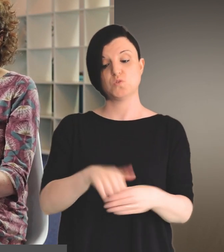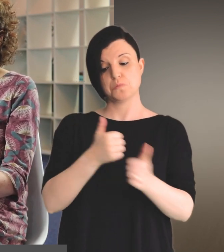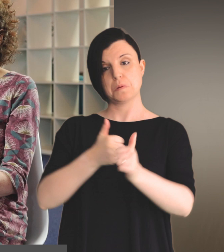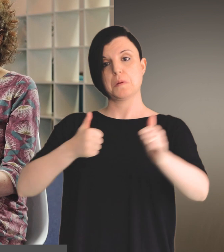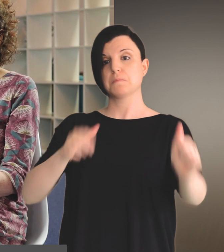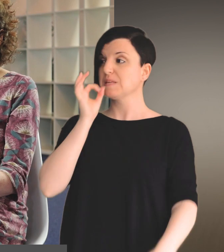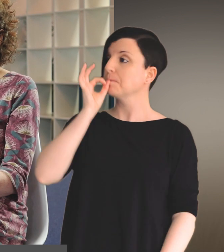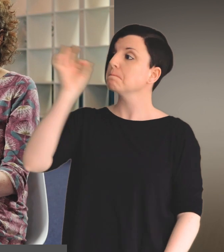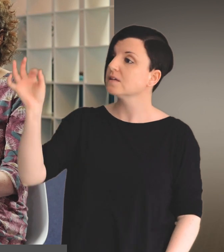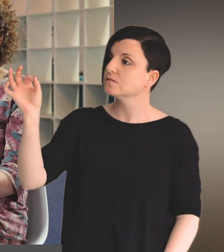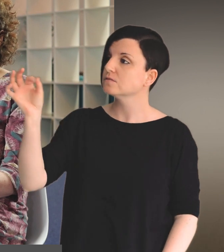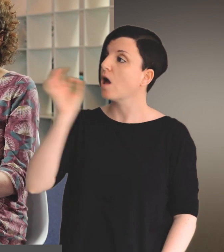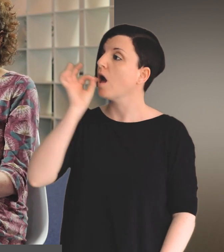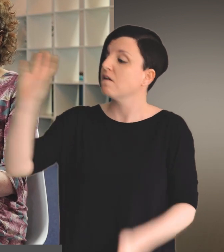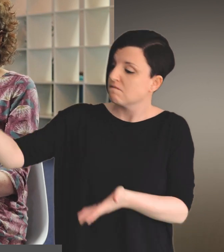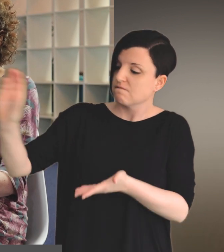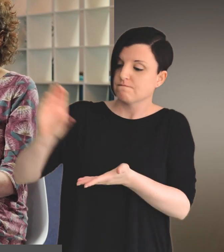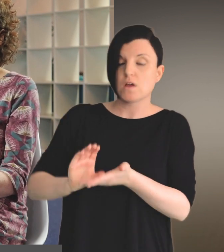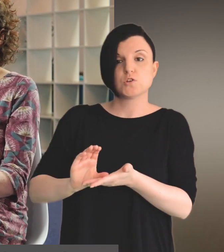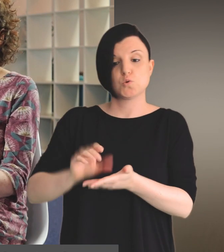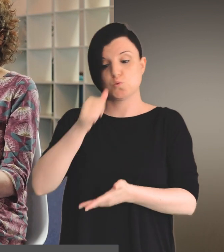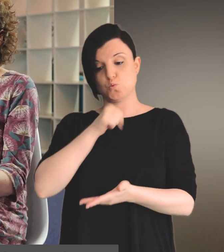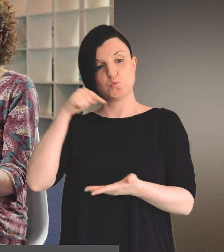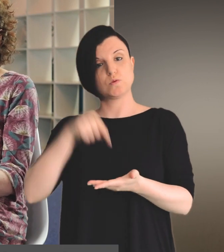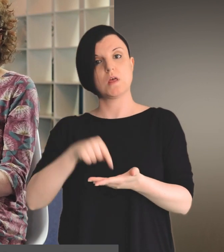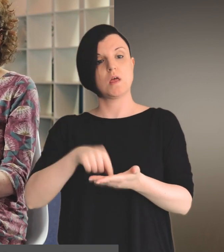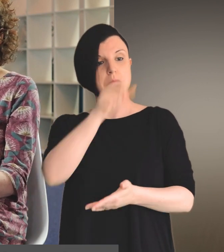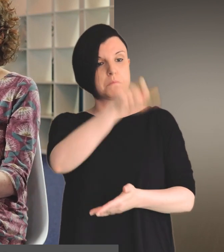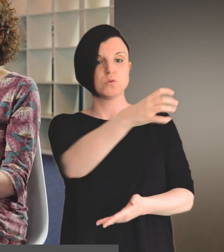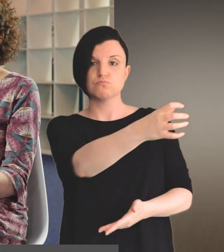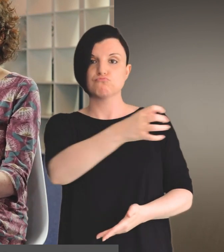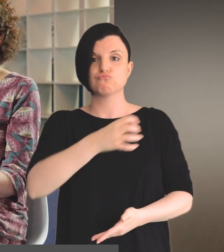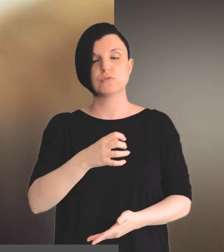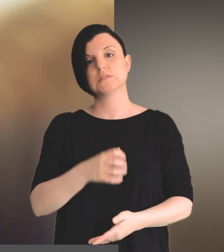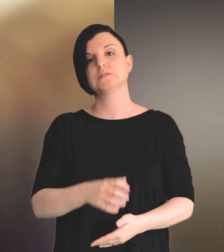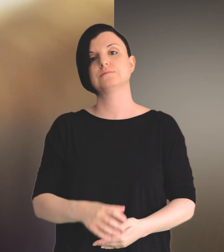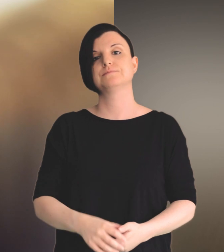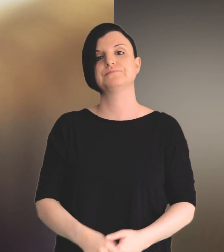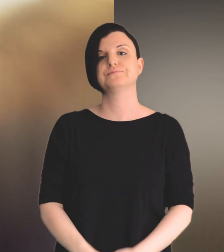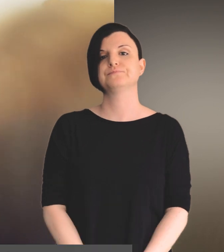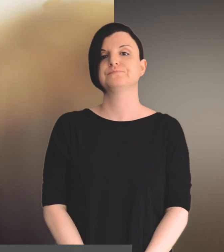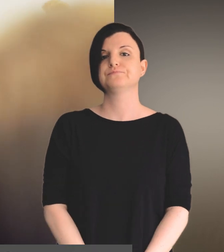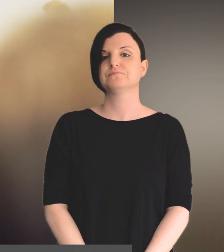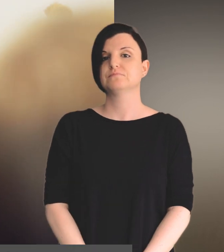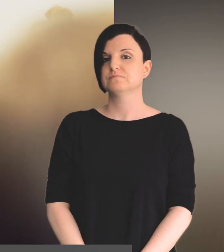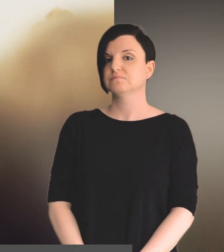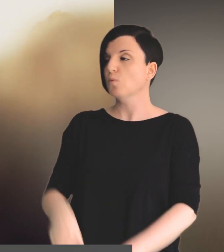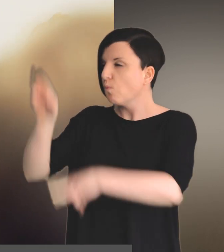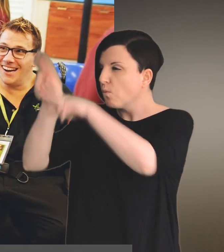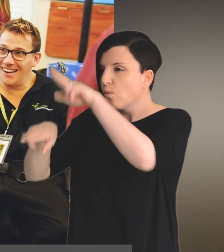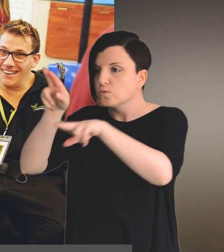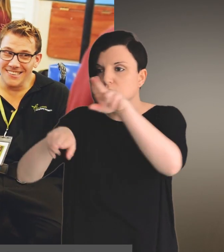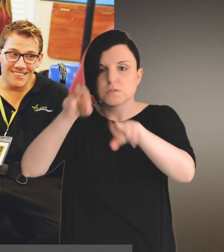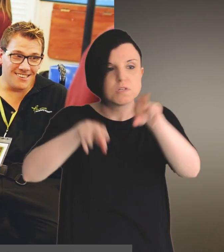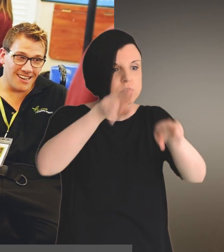be able to identify a changemaker, to work with them in the company and for us to support artistic leaders for the future. So we identified